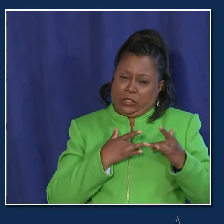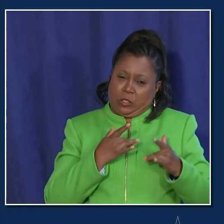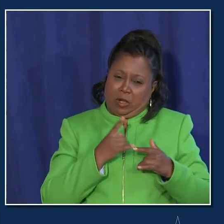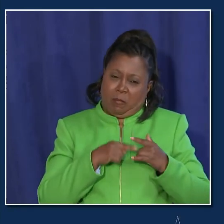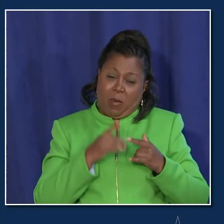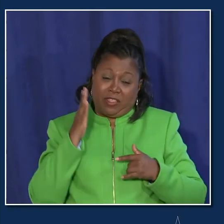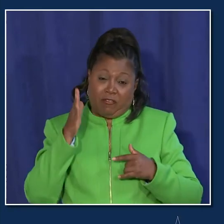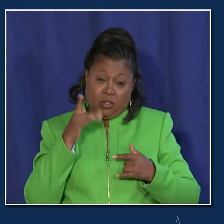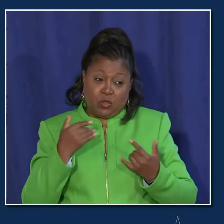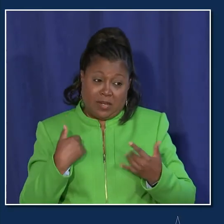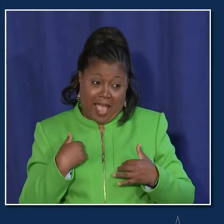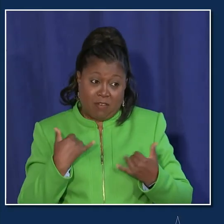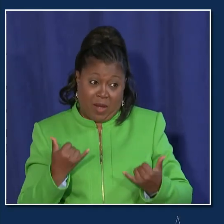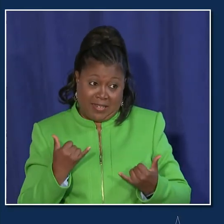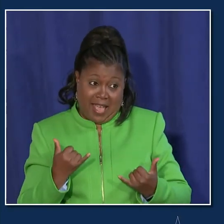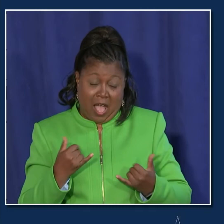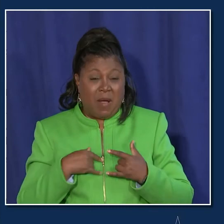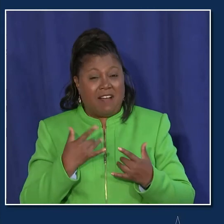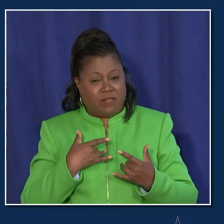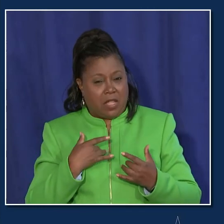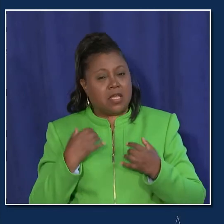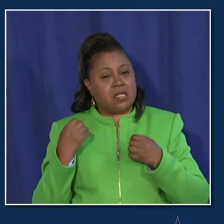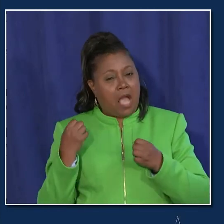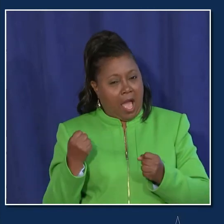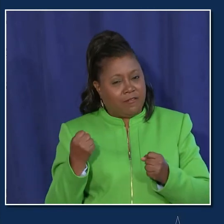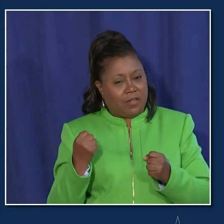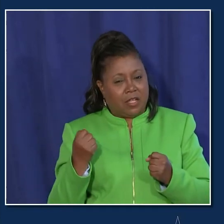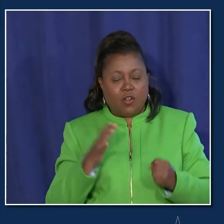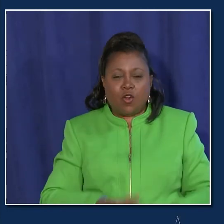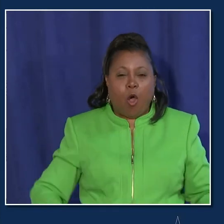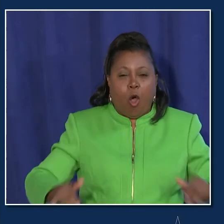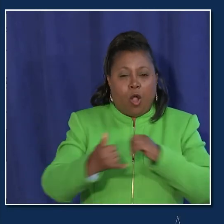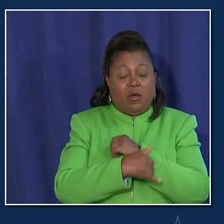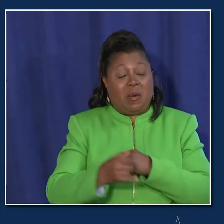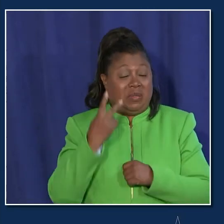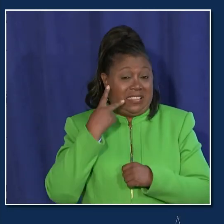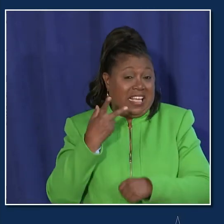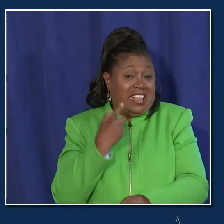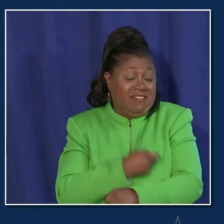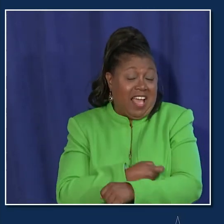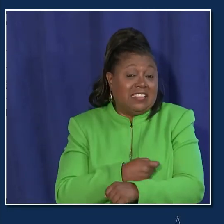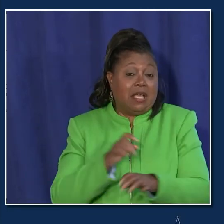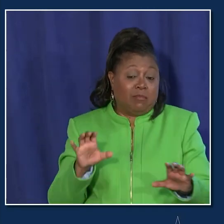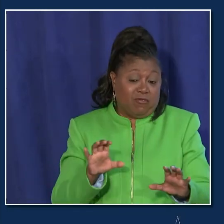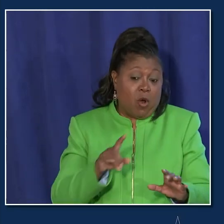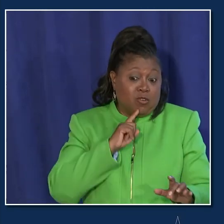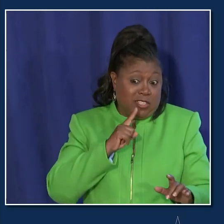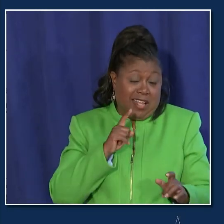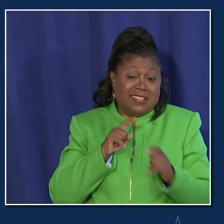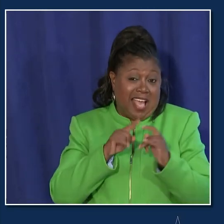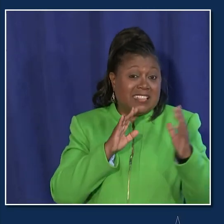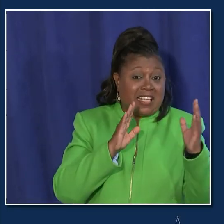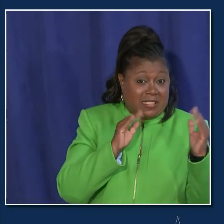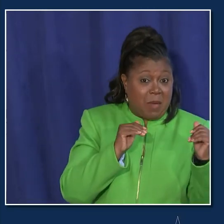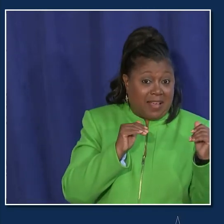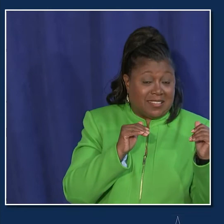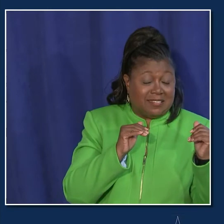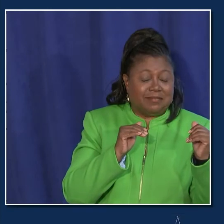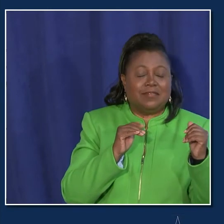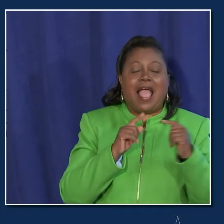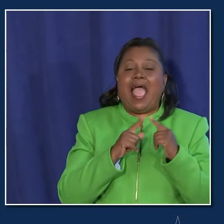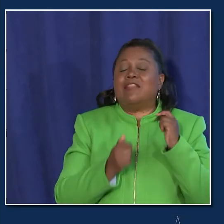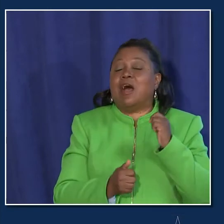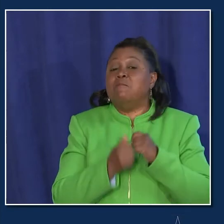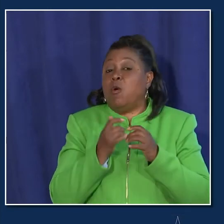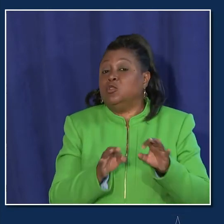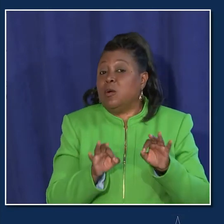what the future could hold. Right now, I'm feeling confident, and all over the country, we are seeing the vaccines perform just as expected. And the